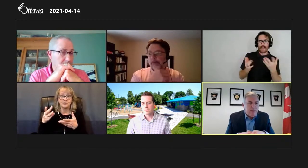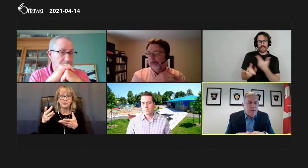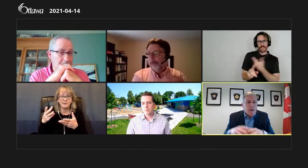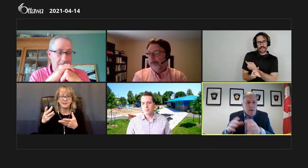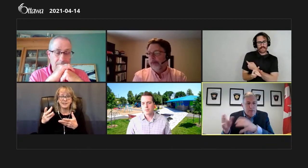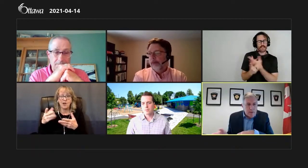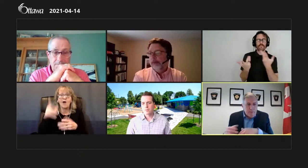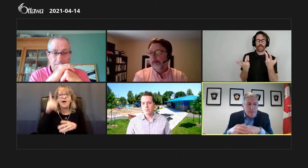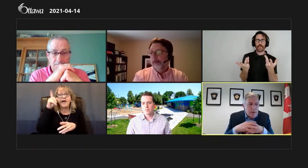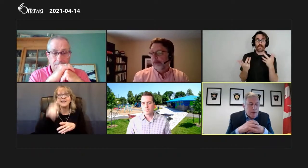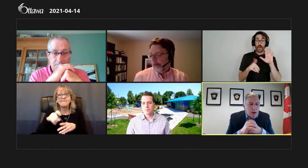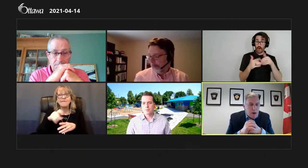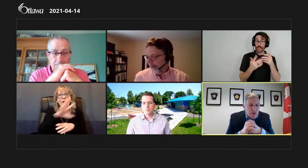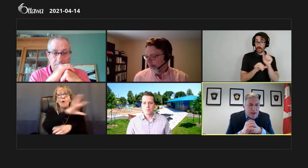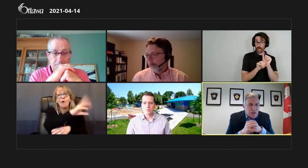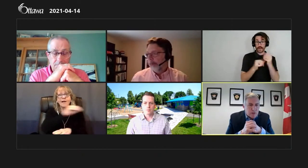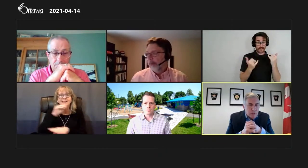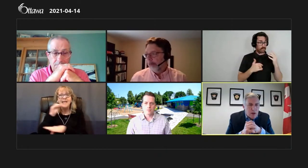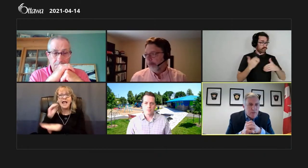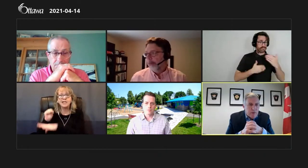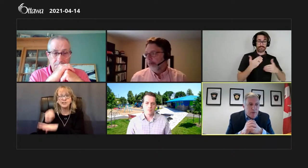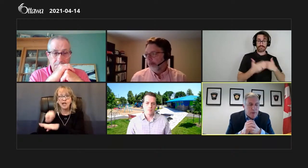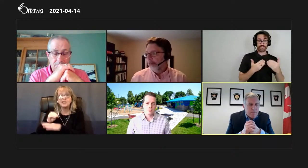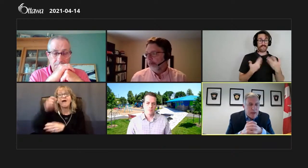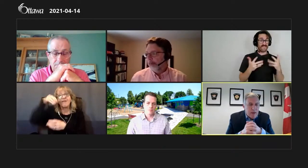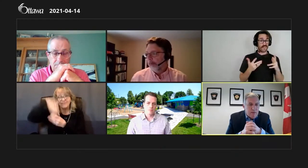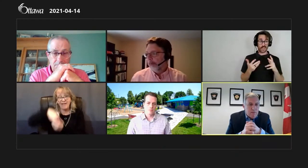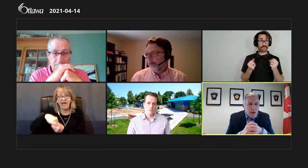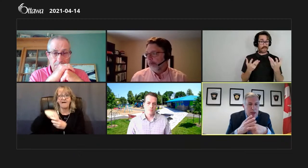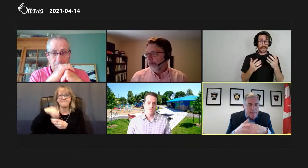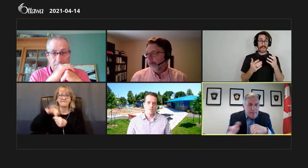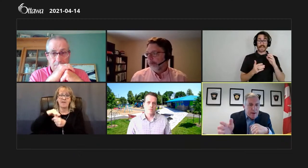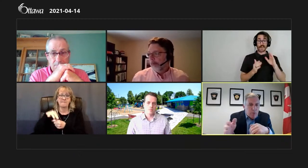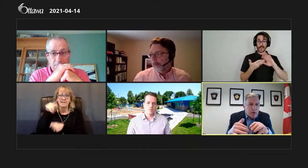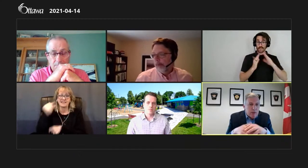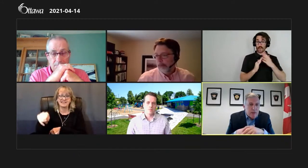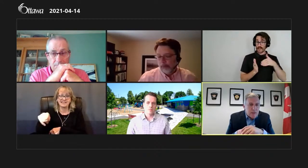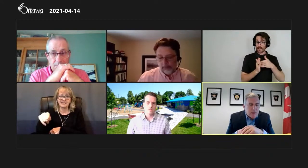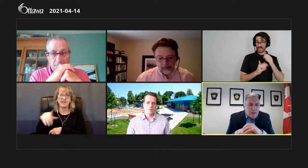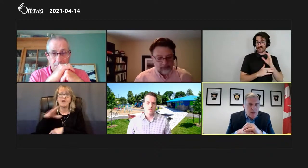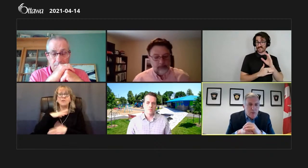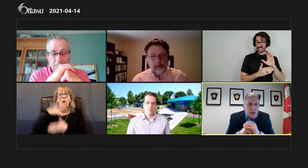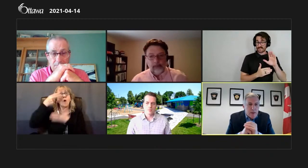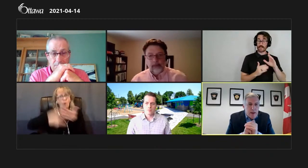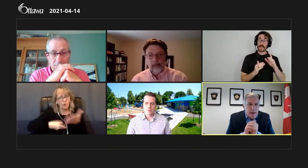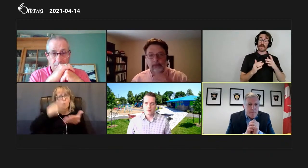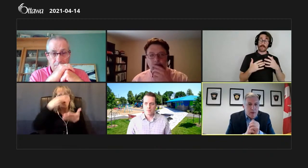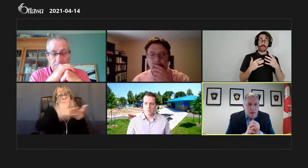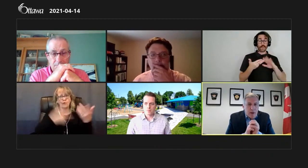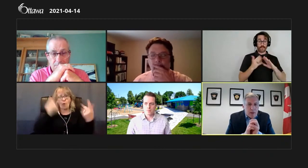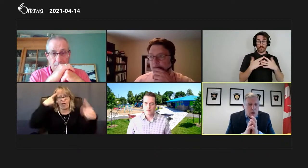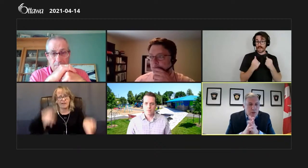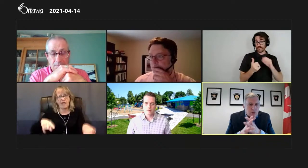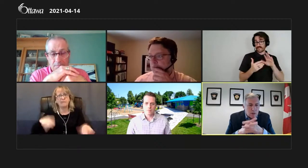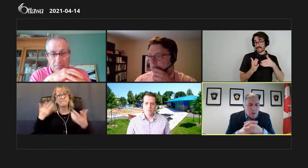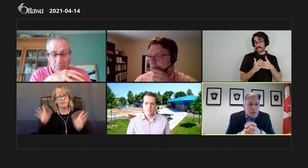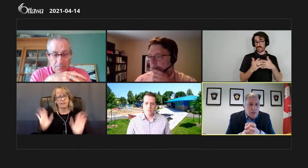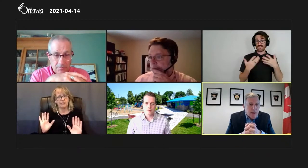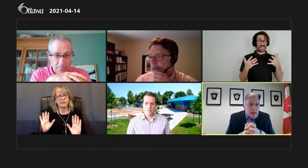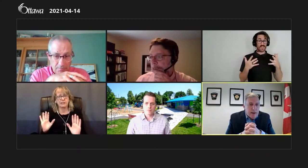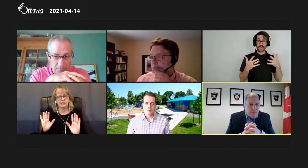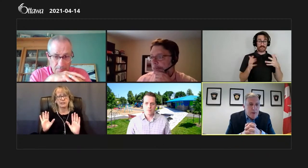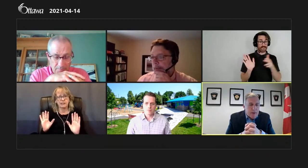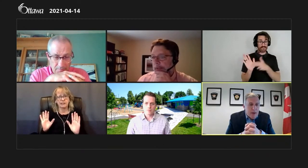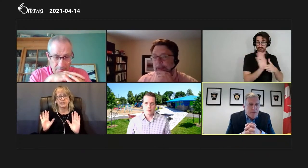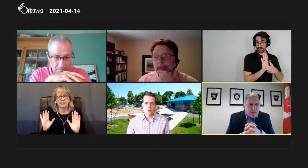done. The contracts are signed with many of them, and that work is continuing. Dr. Arneson